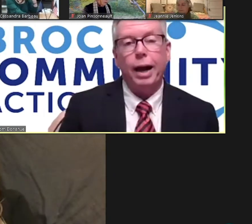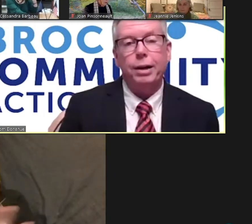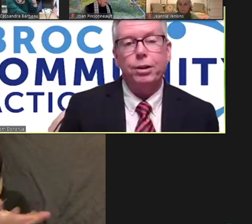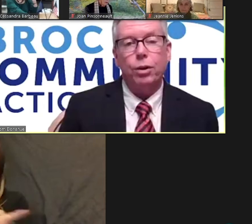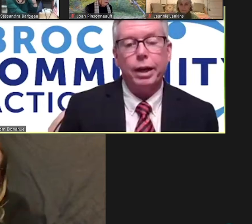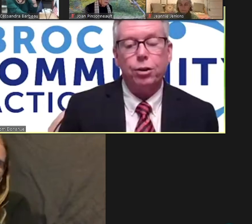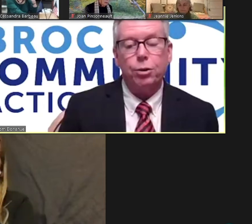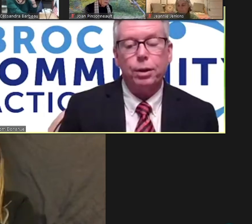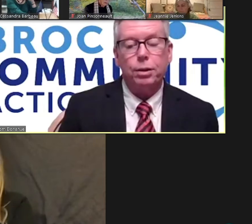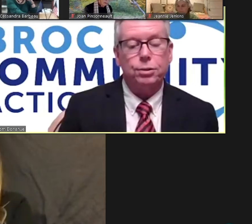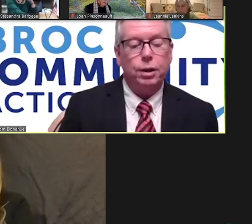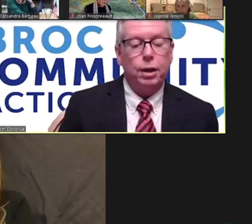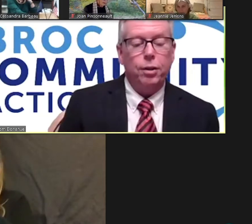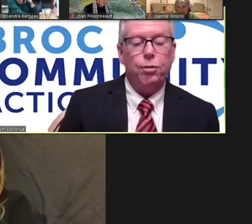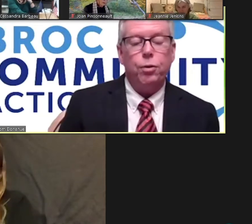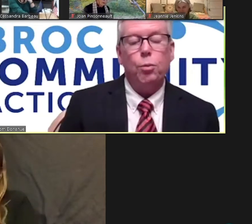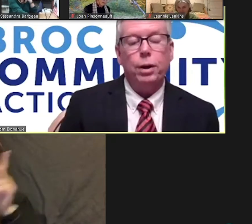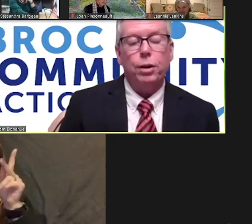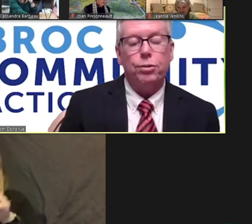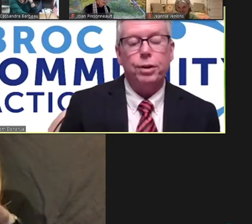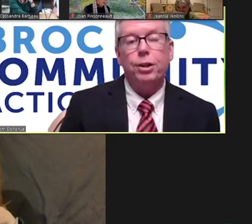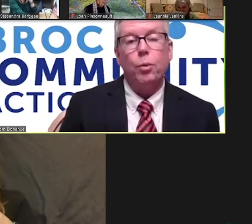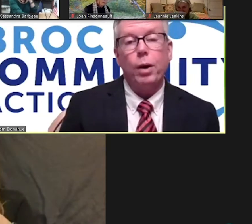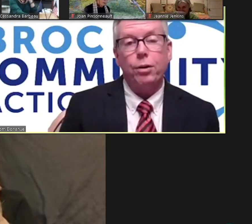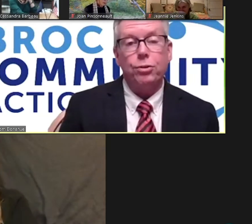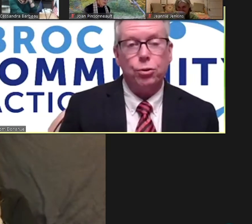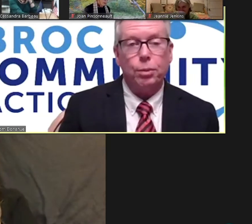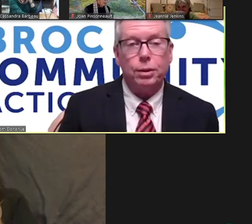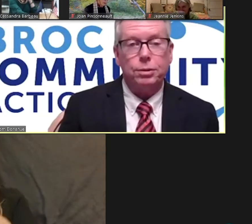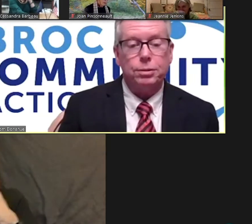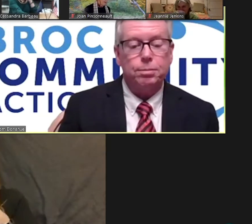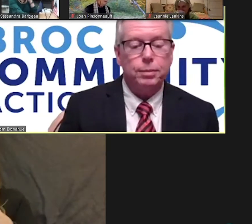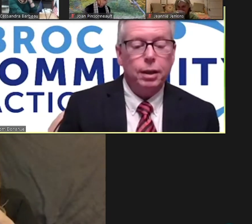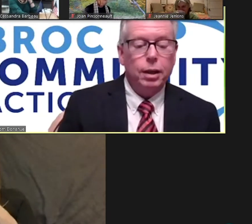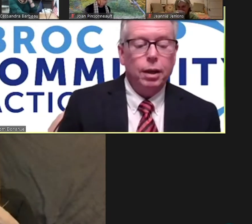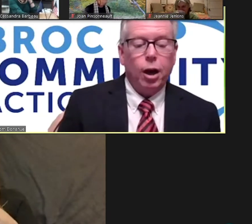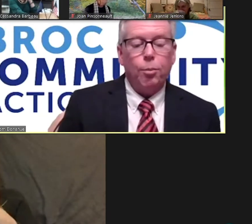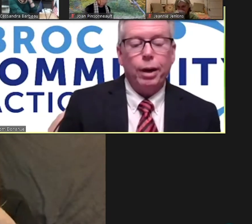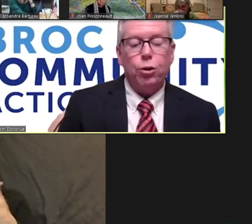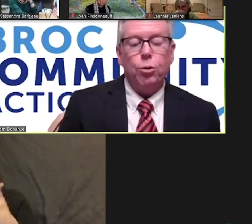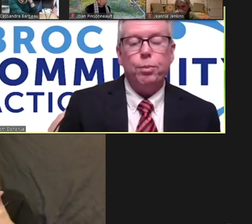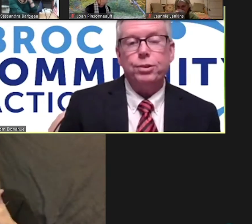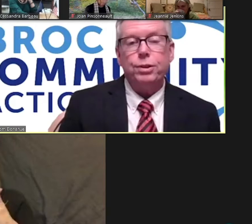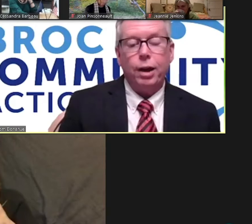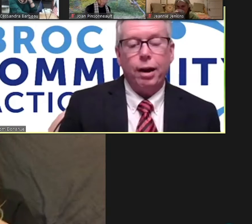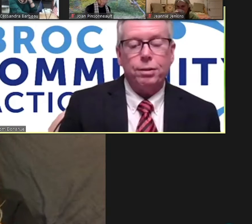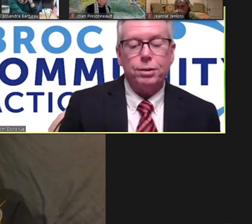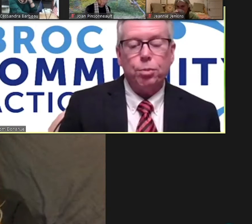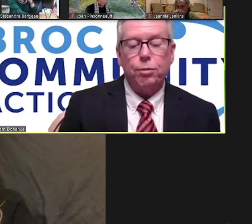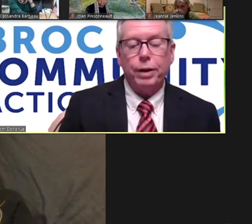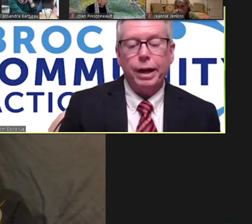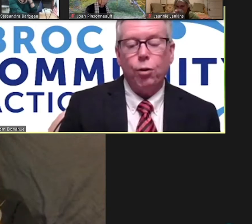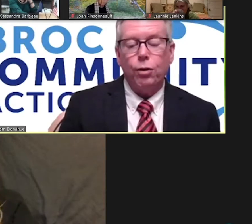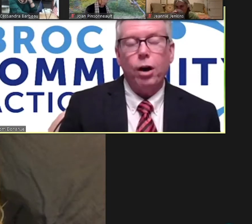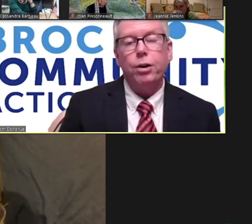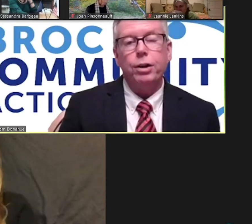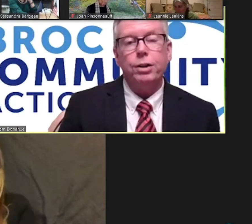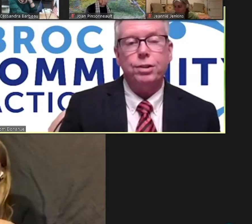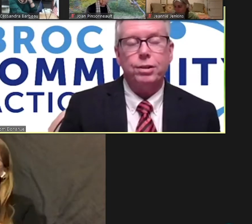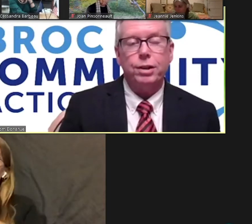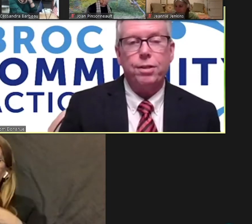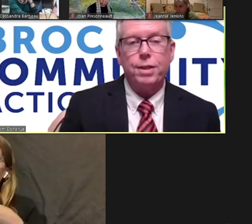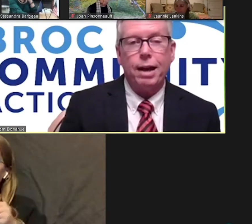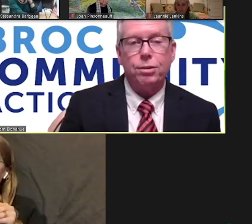residents that were behind in their electric bills, their phone bills, and their water and sewer bills. Our micro business office provided over